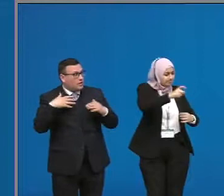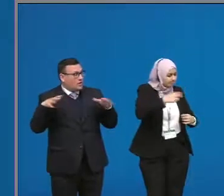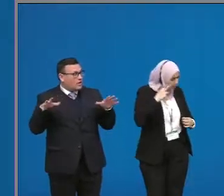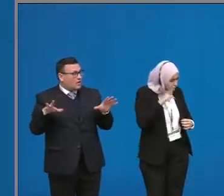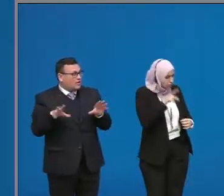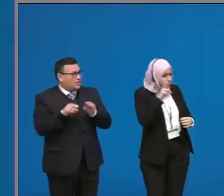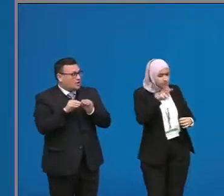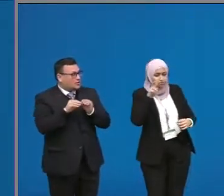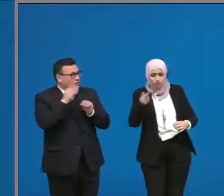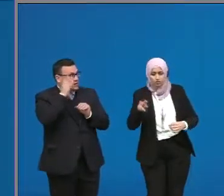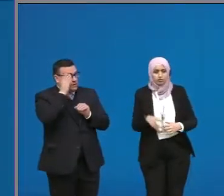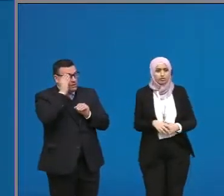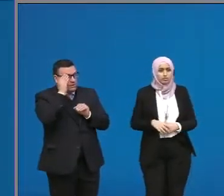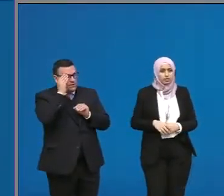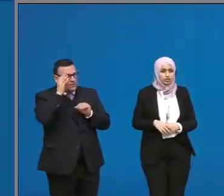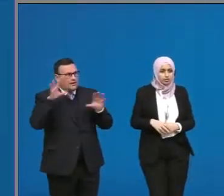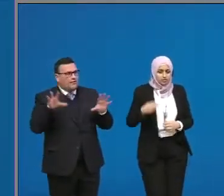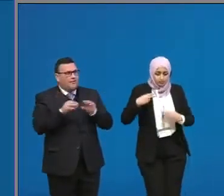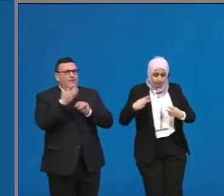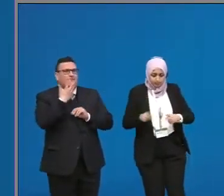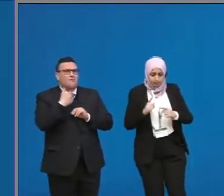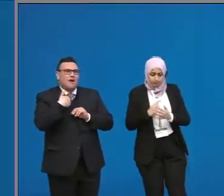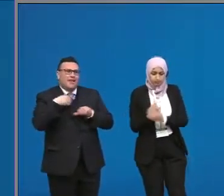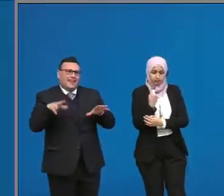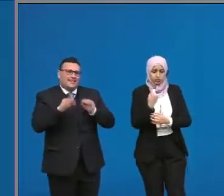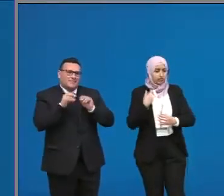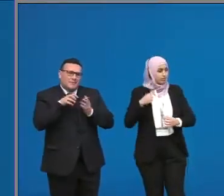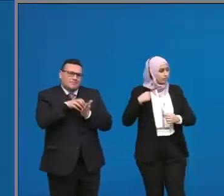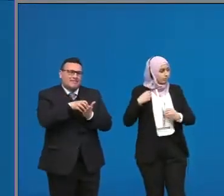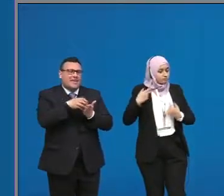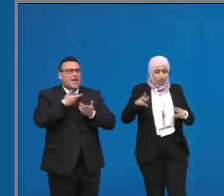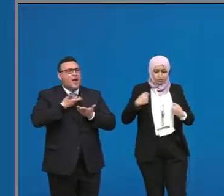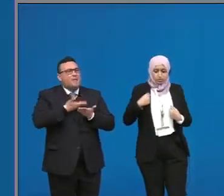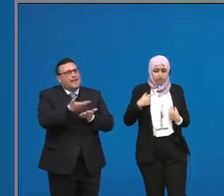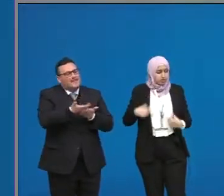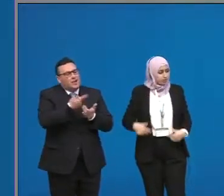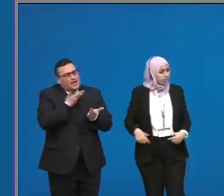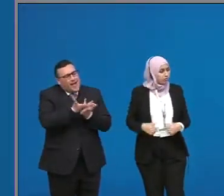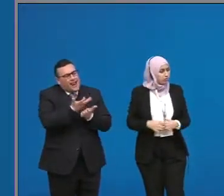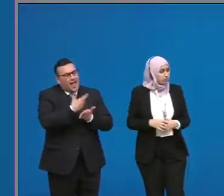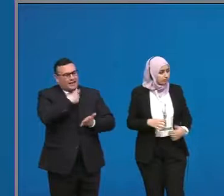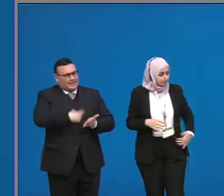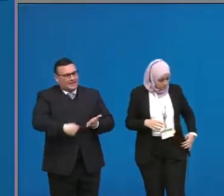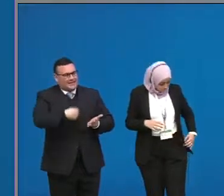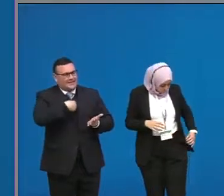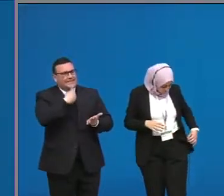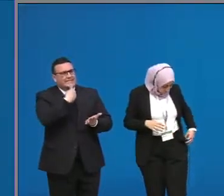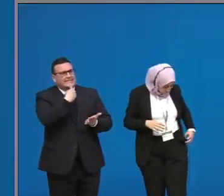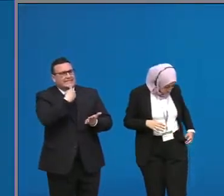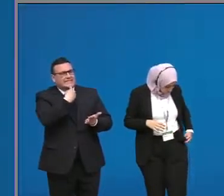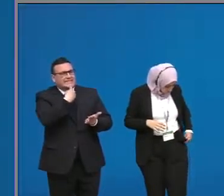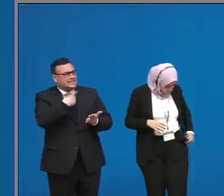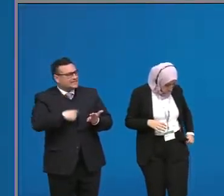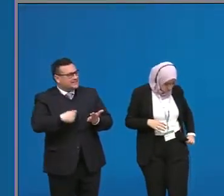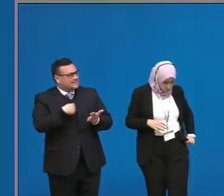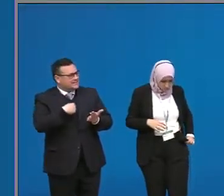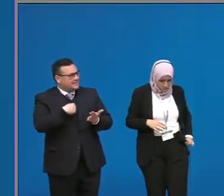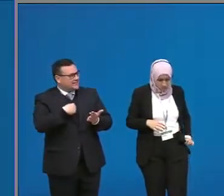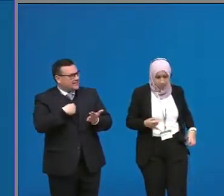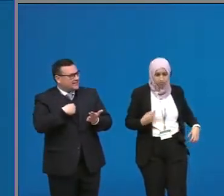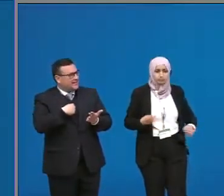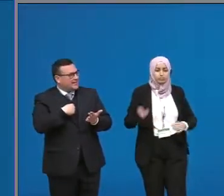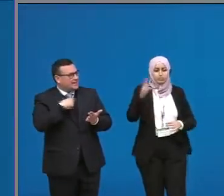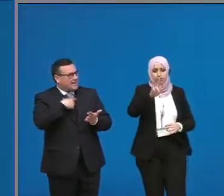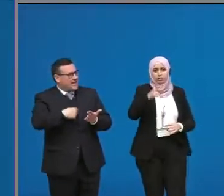by introducing myself, then propose a framework for